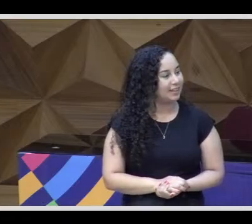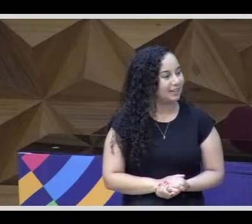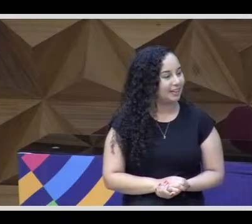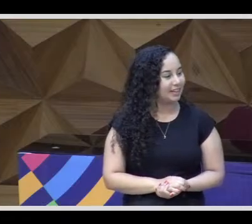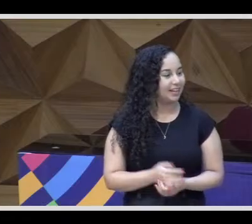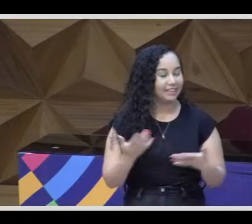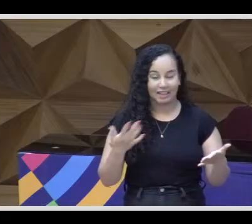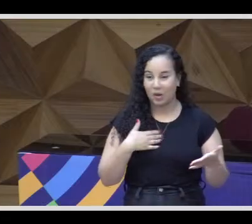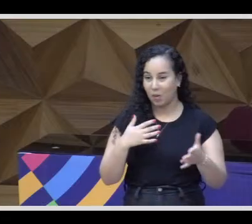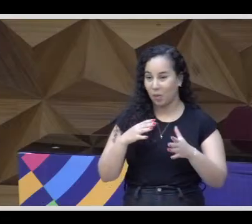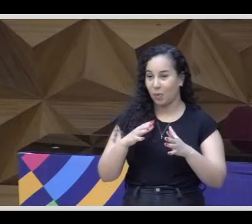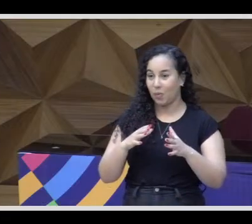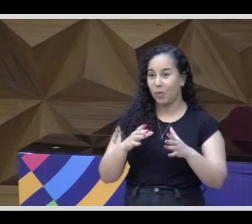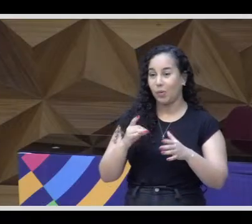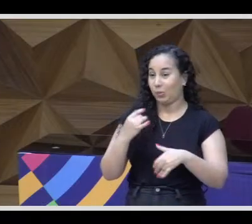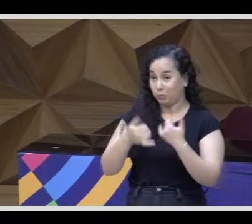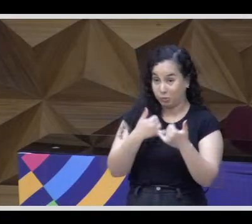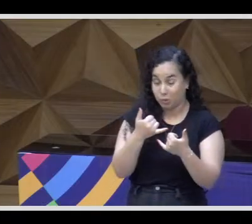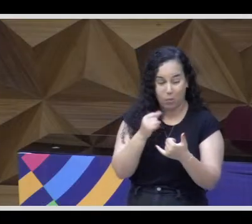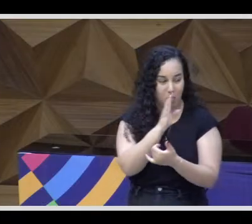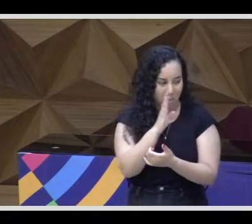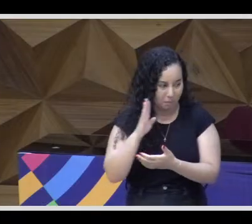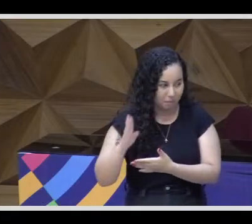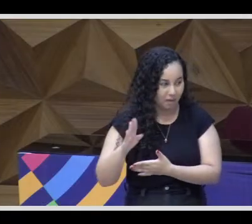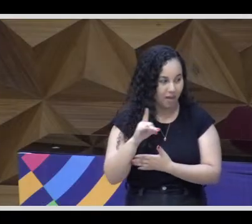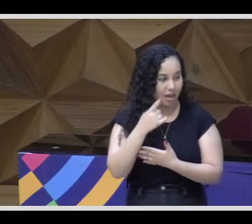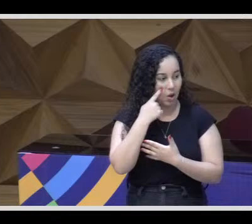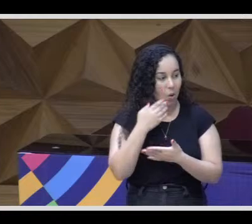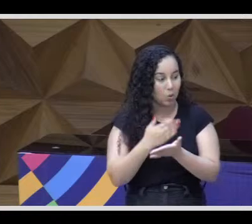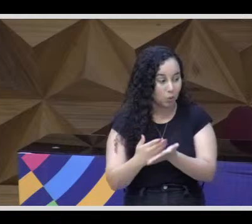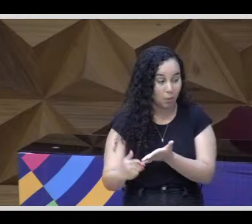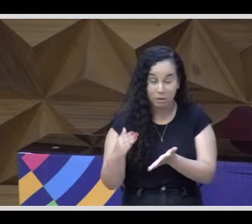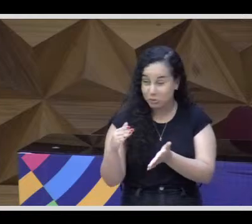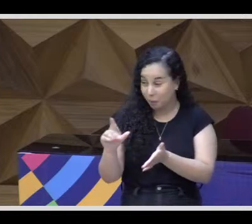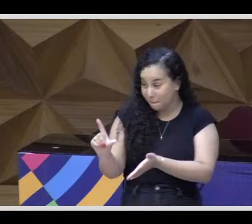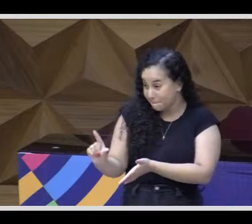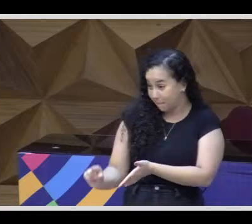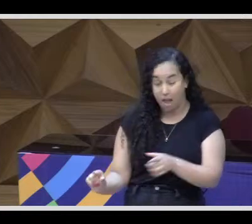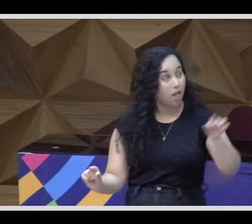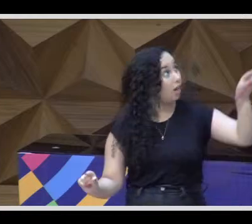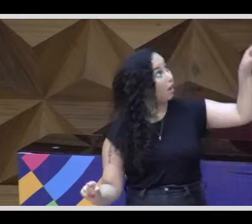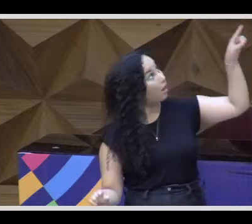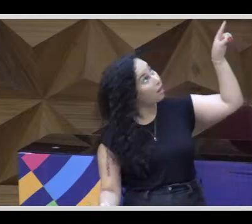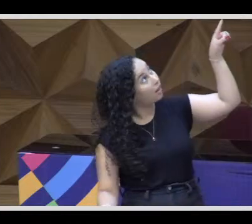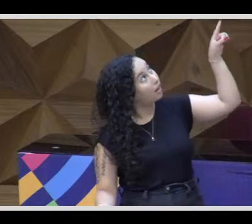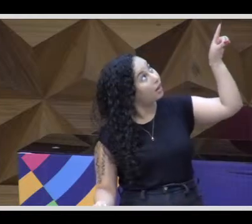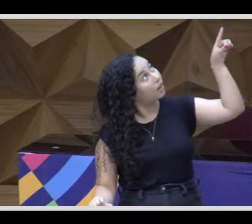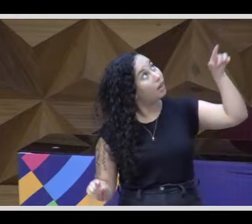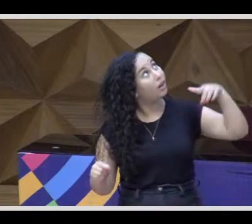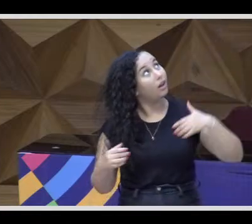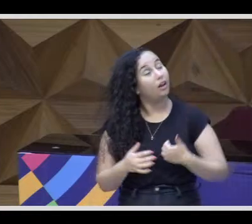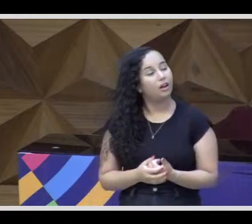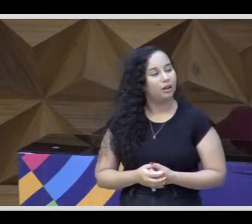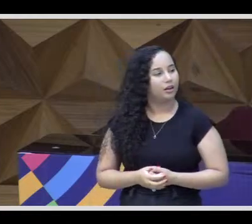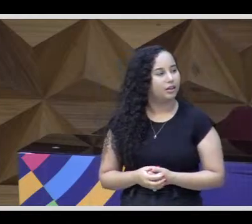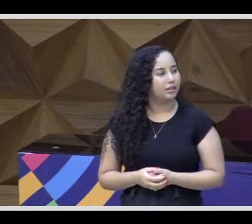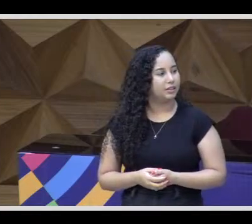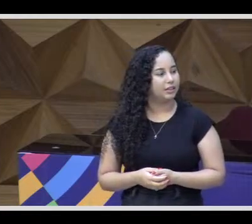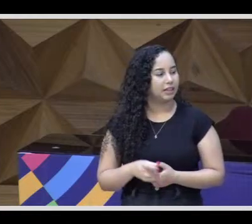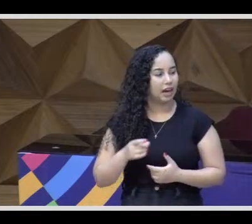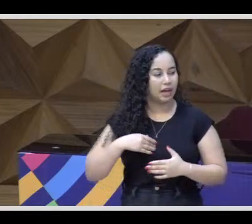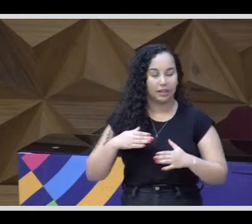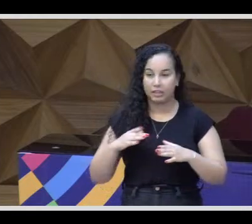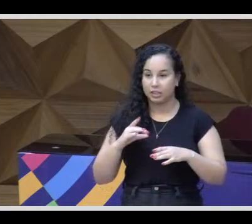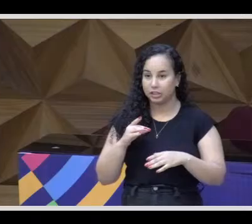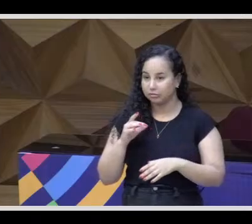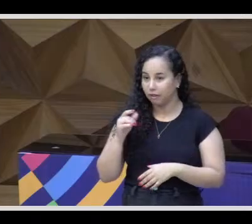The game was so nice because she started very low in the TV show, and very fast she